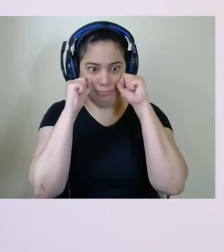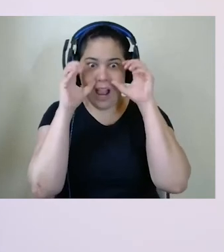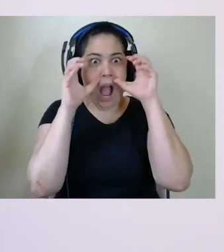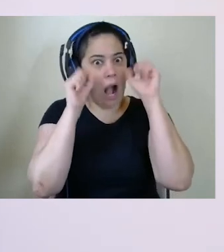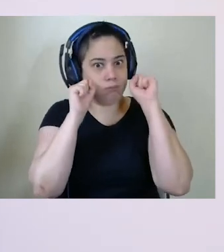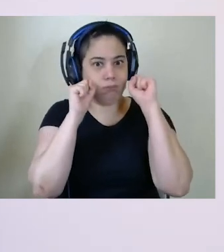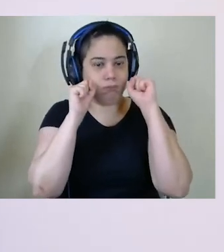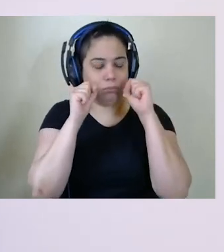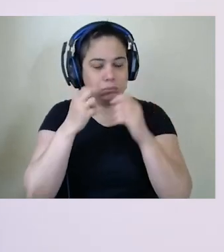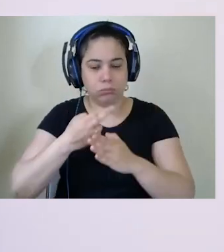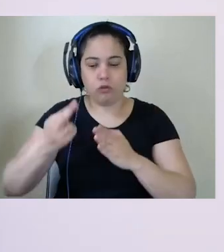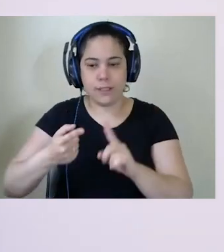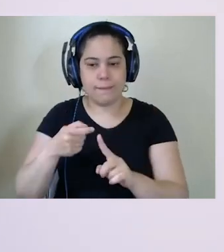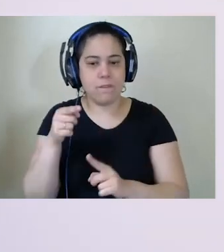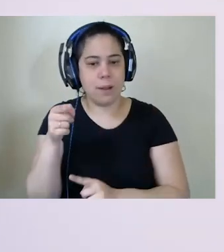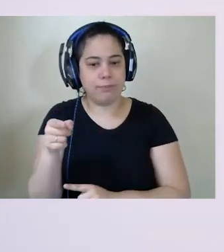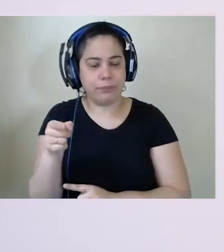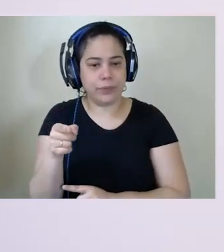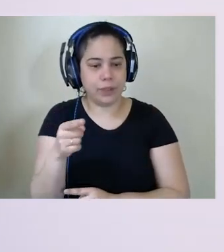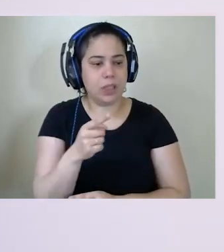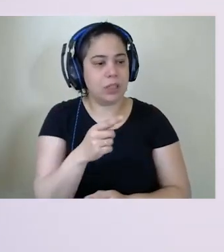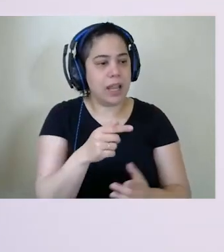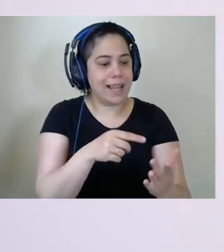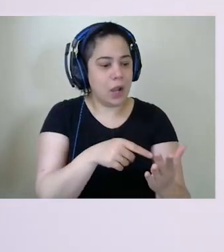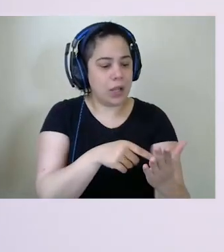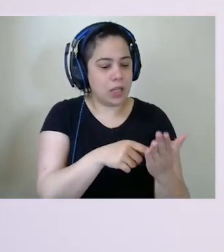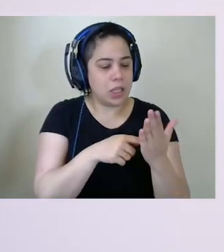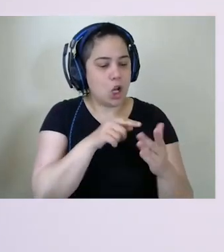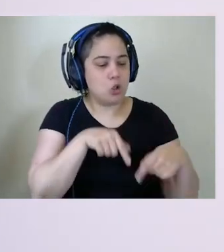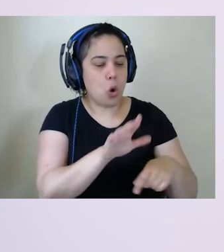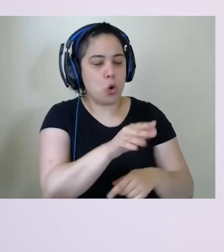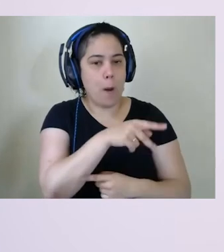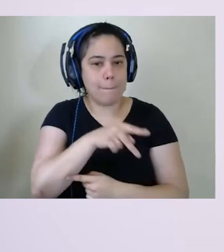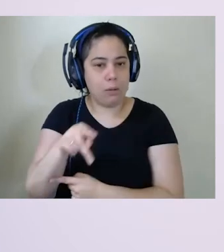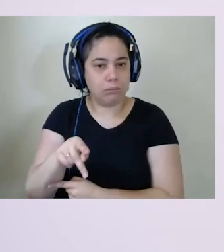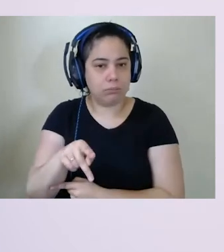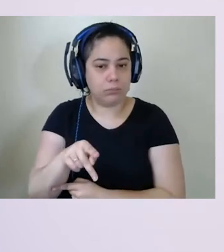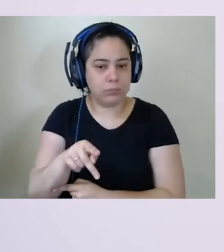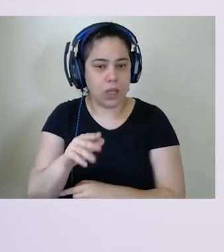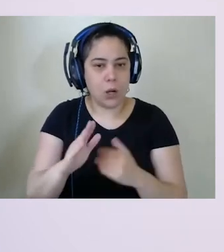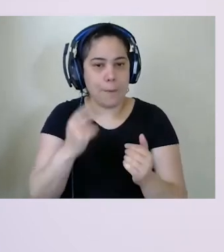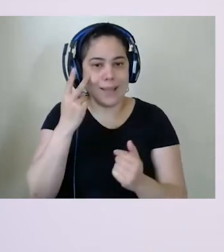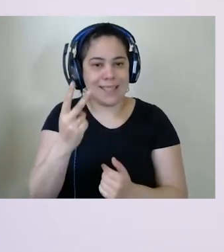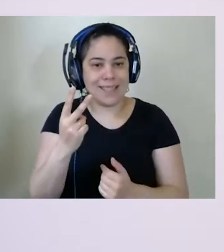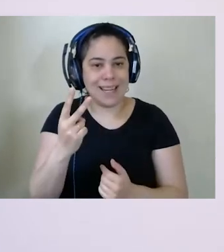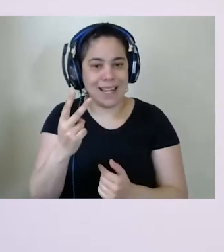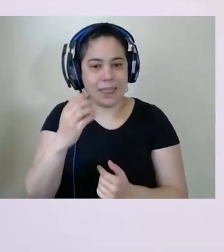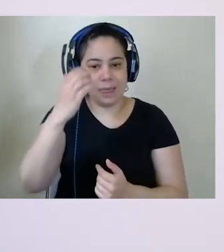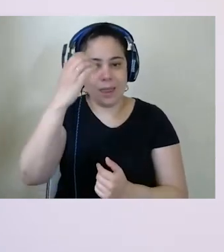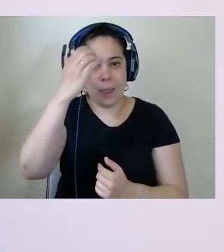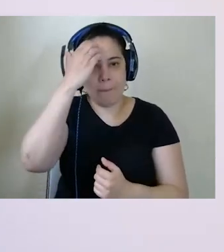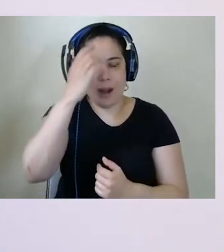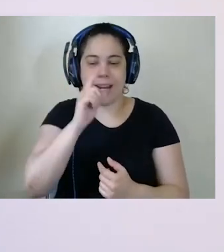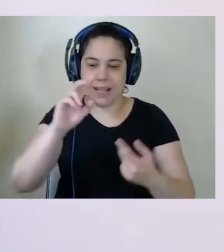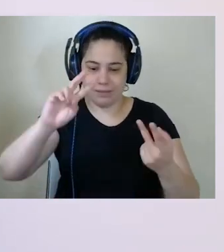is encapsulated in one of those slides that you showed about how there's almost this reversal between the sense of self